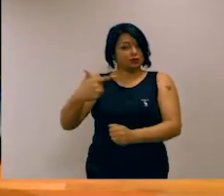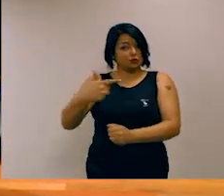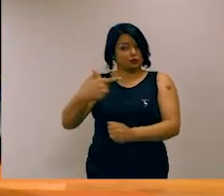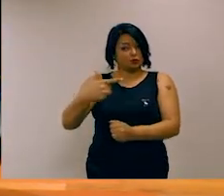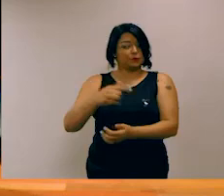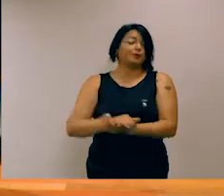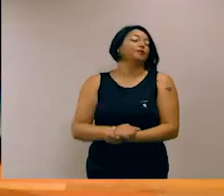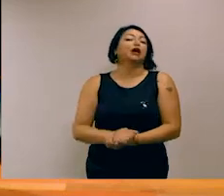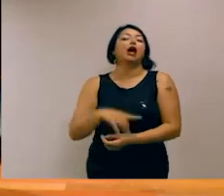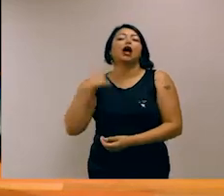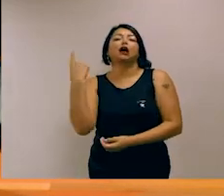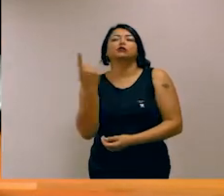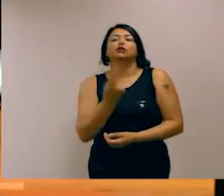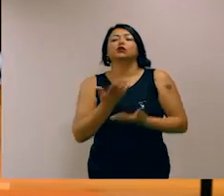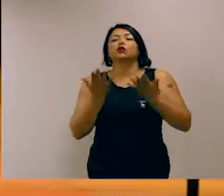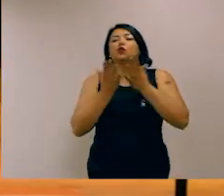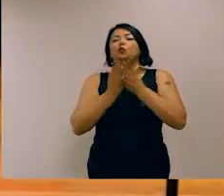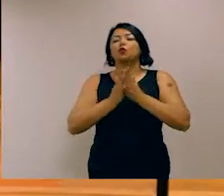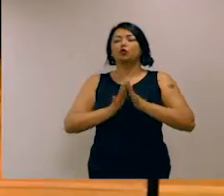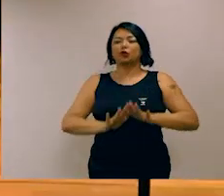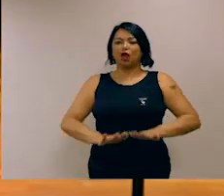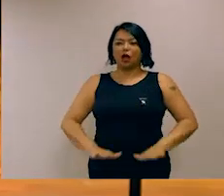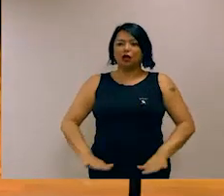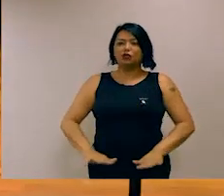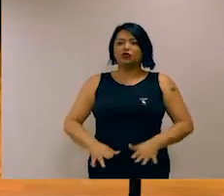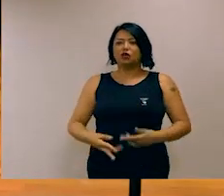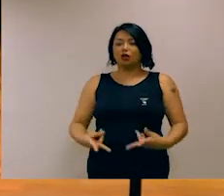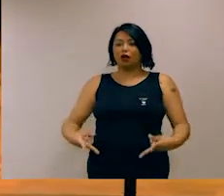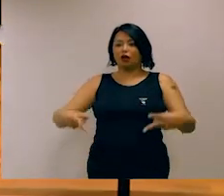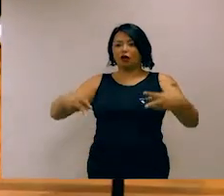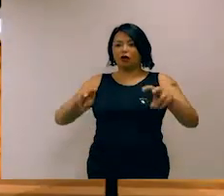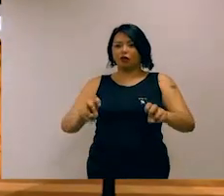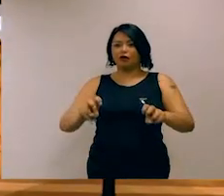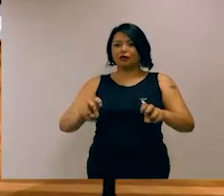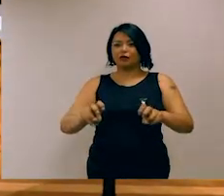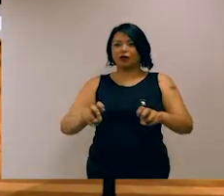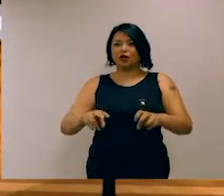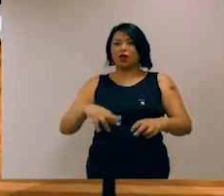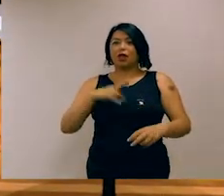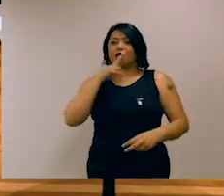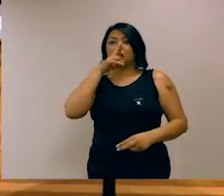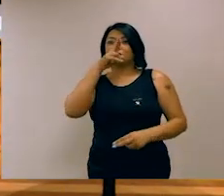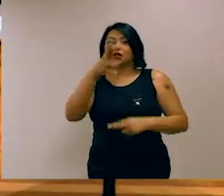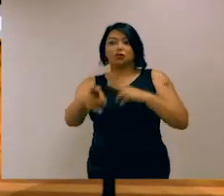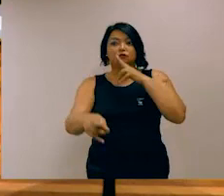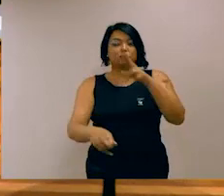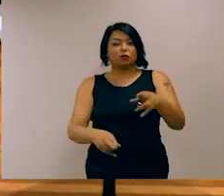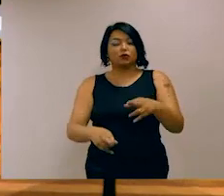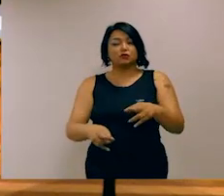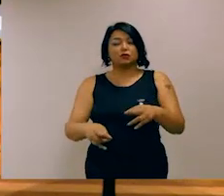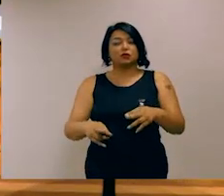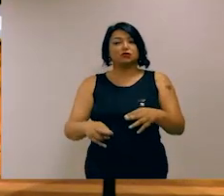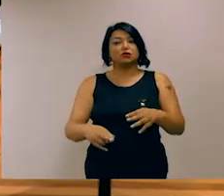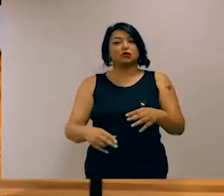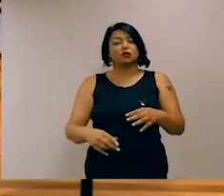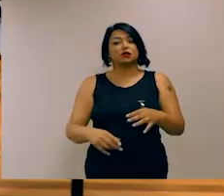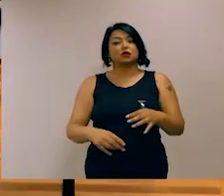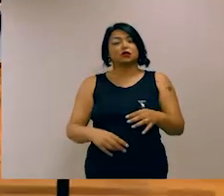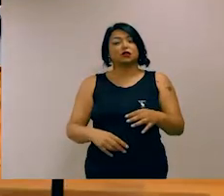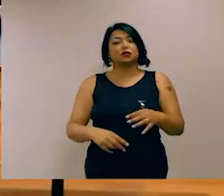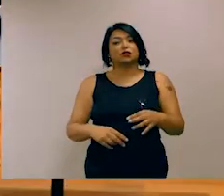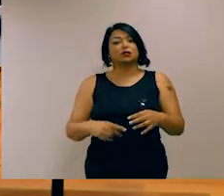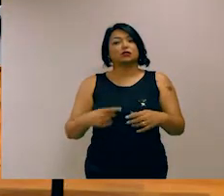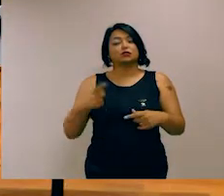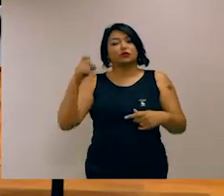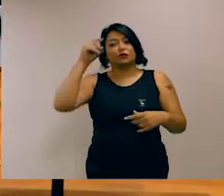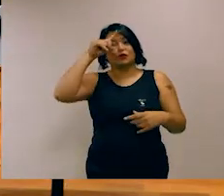Second, our humility to understand that many times the response of our algorithms and our